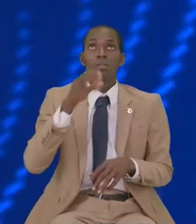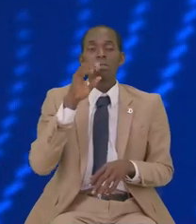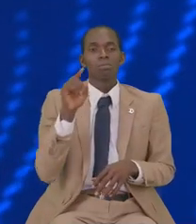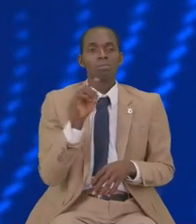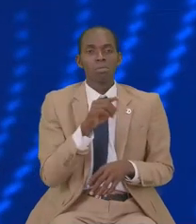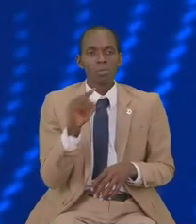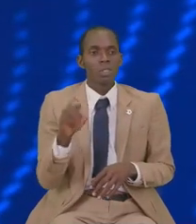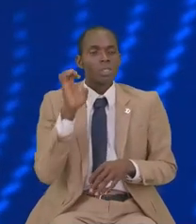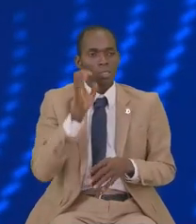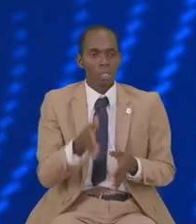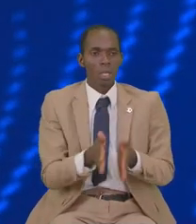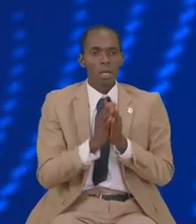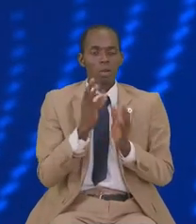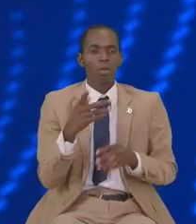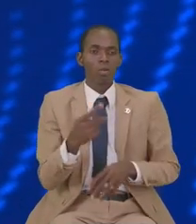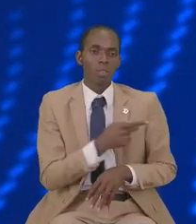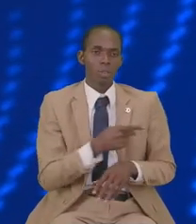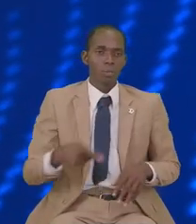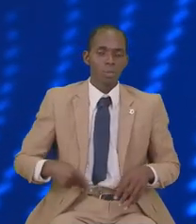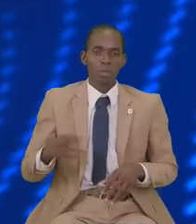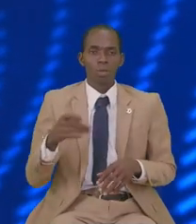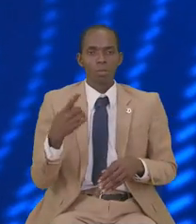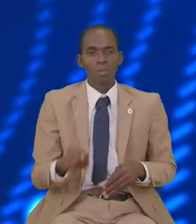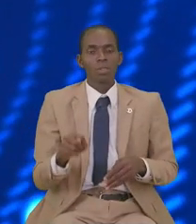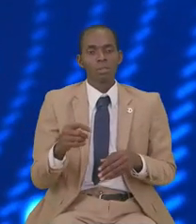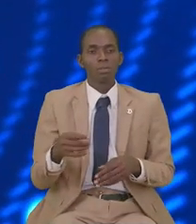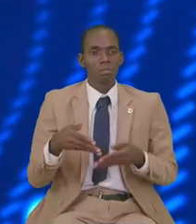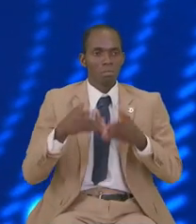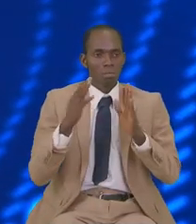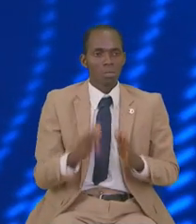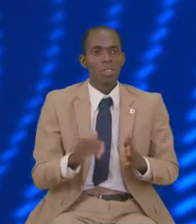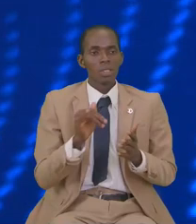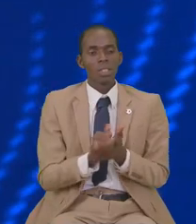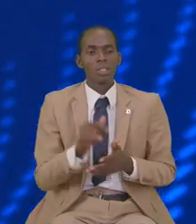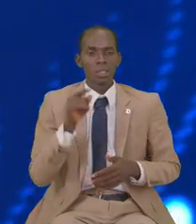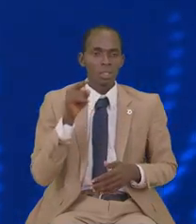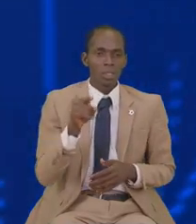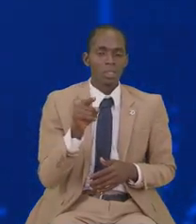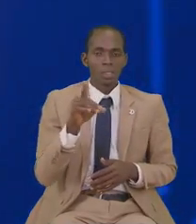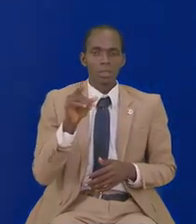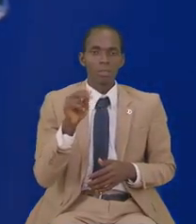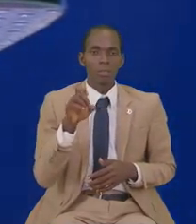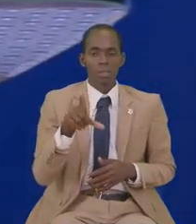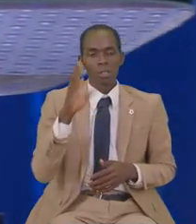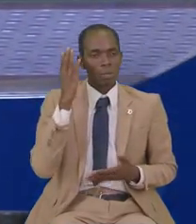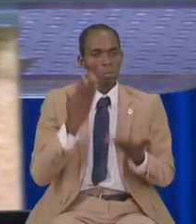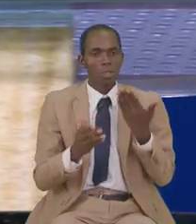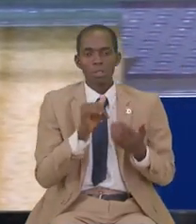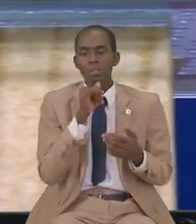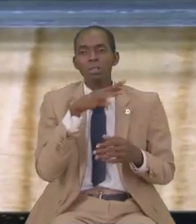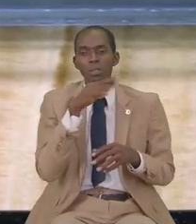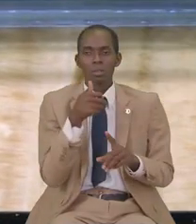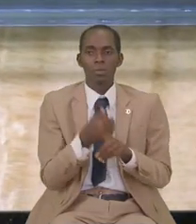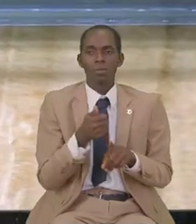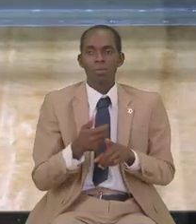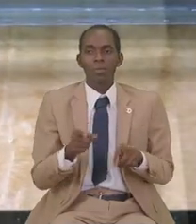Therefore he requested of the prince of the eunuchs that he might not defile himself.